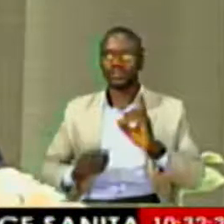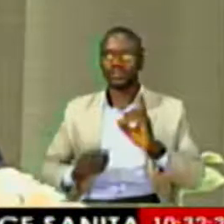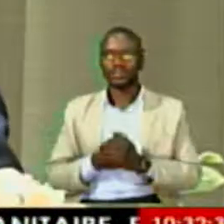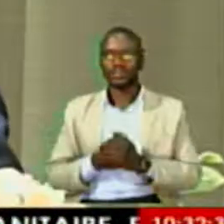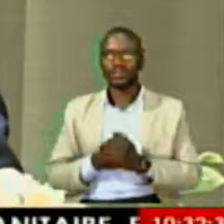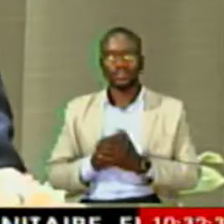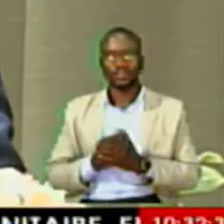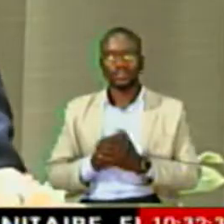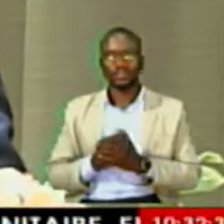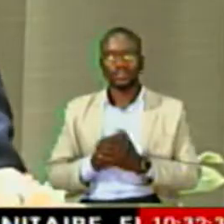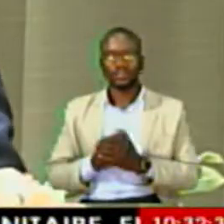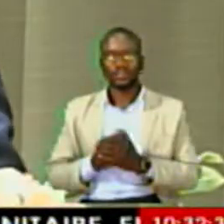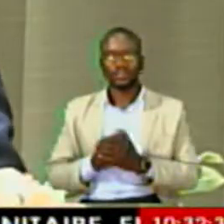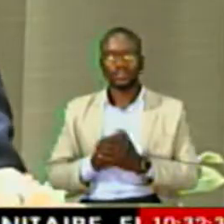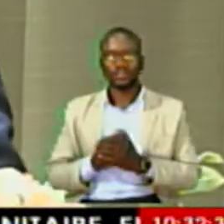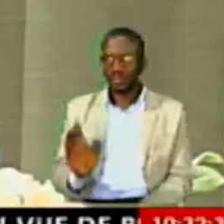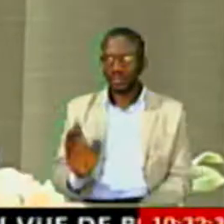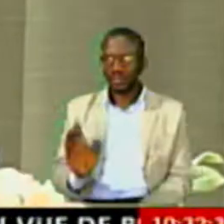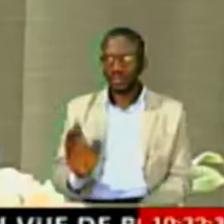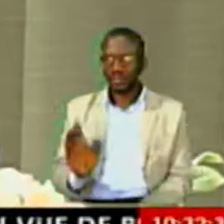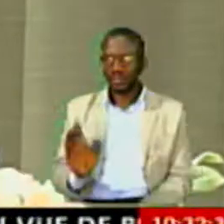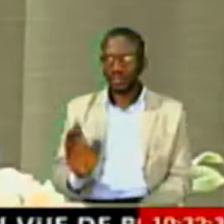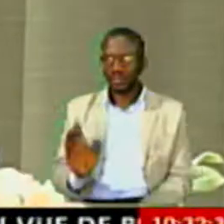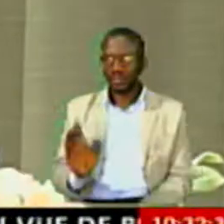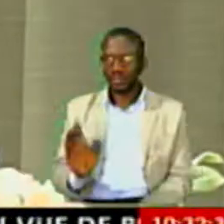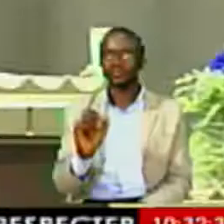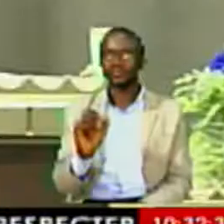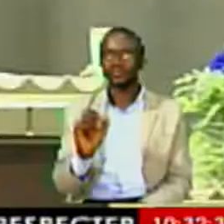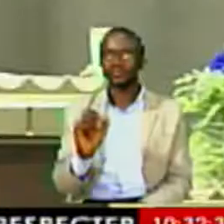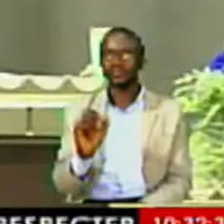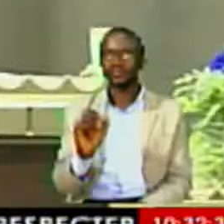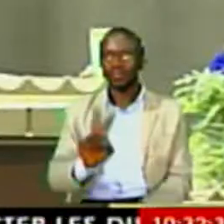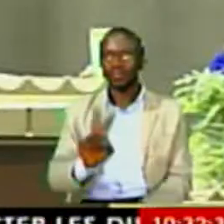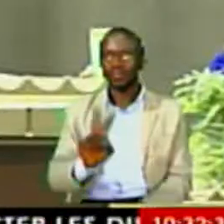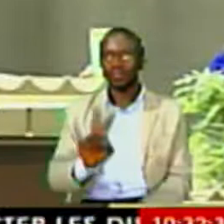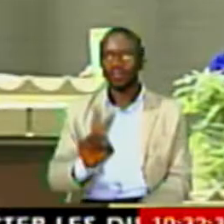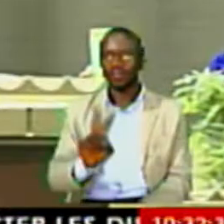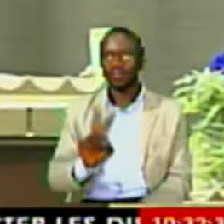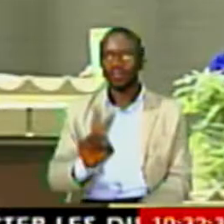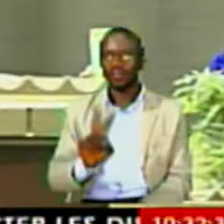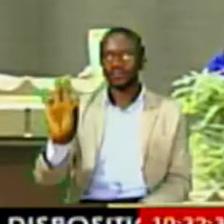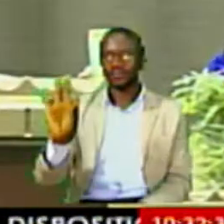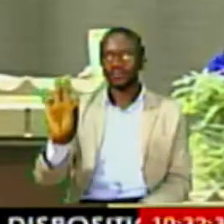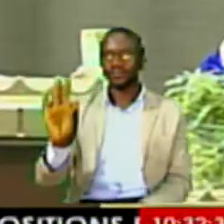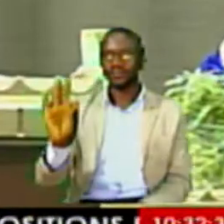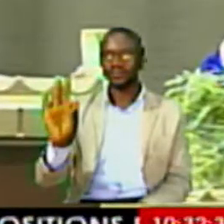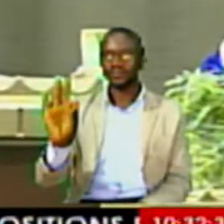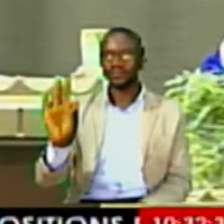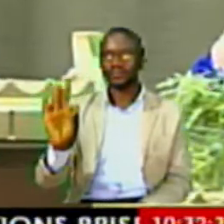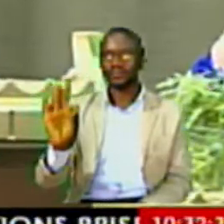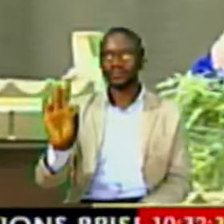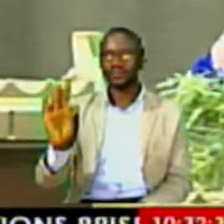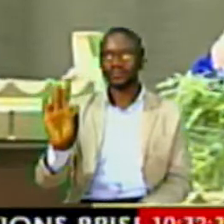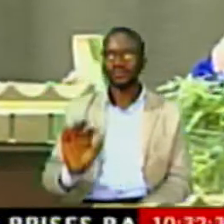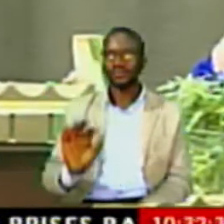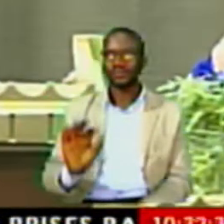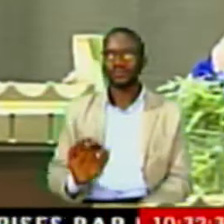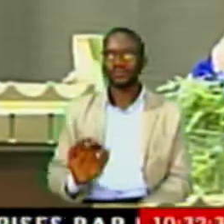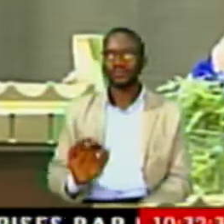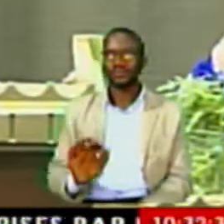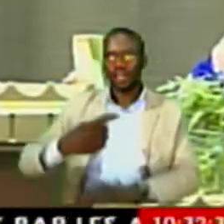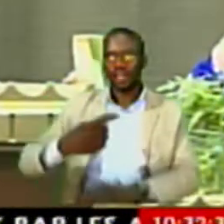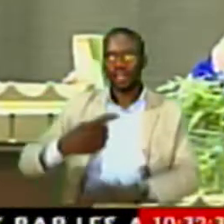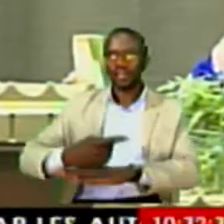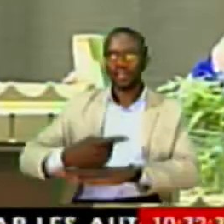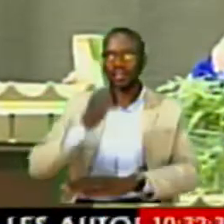Écoutez chapitre 2. Here now chapter 2. Verset 9. Hebrews chapter 2 verse 9. Mais c'est lui qui